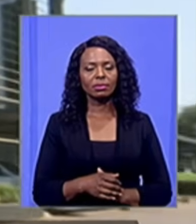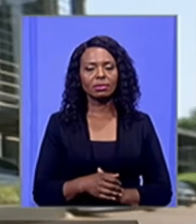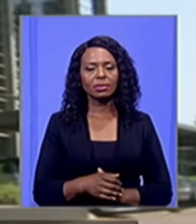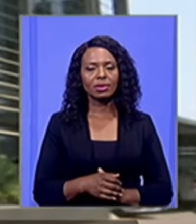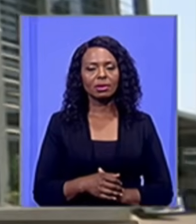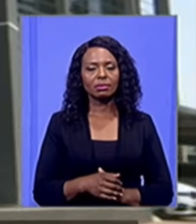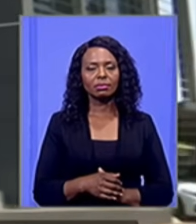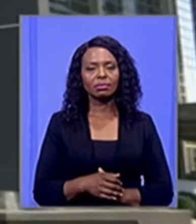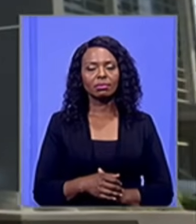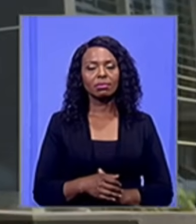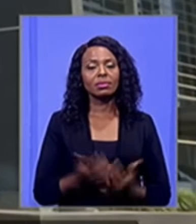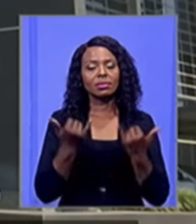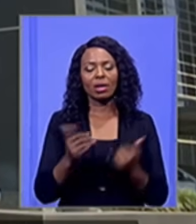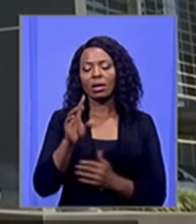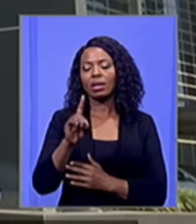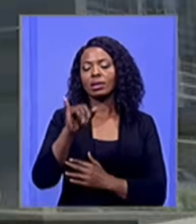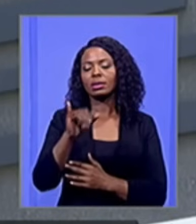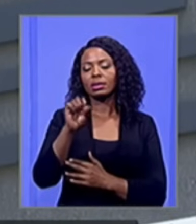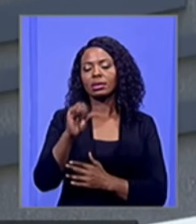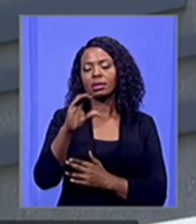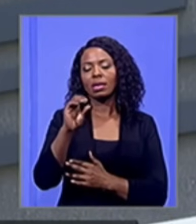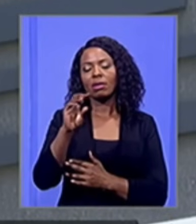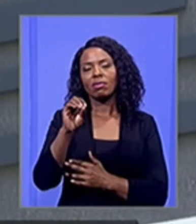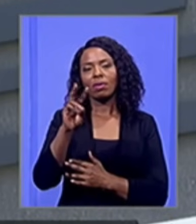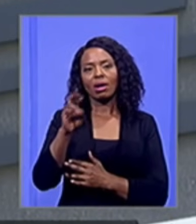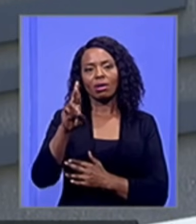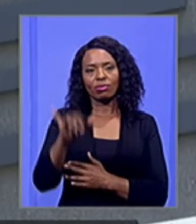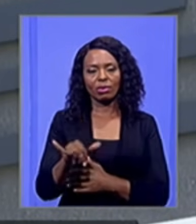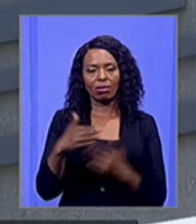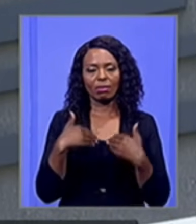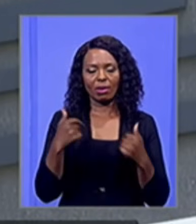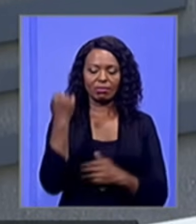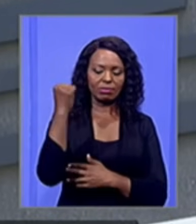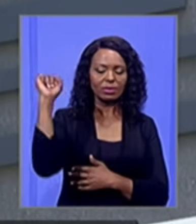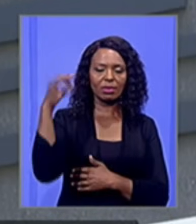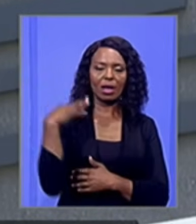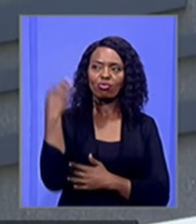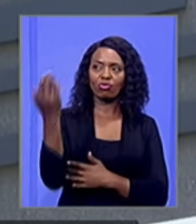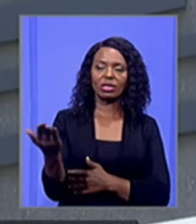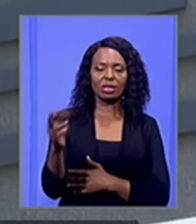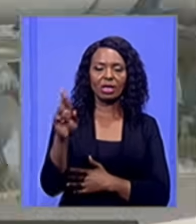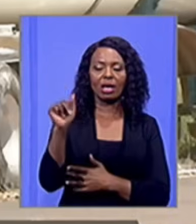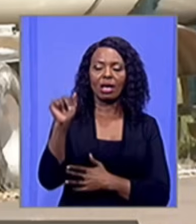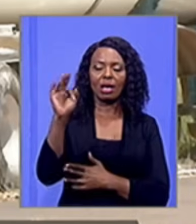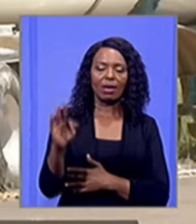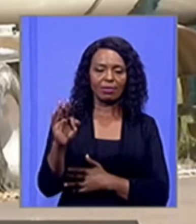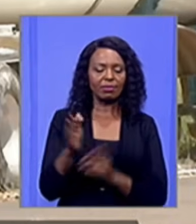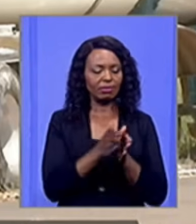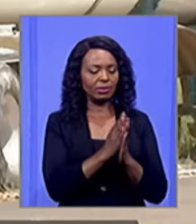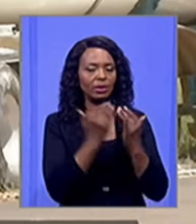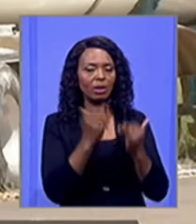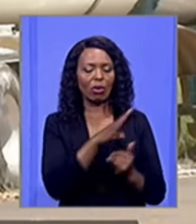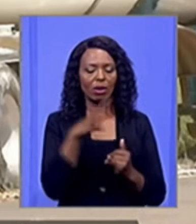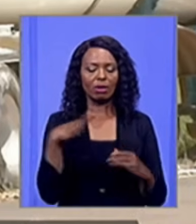Discovery Health e amoetse qeto ya lekgotla la molao wa motheo ya ho hana kopo ya RAF boipiletsong kgahlanong le taelo ya